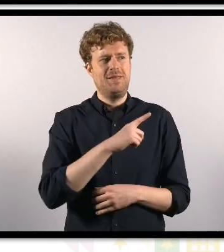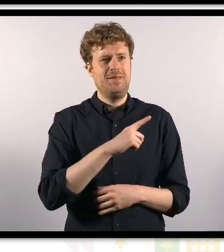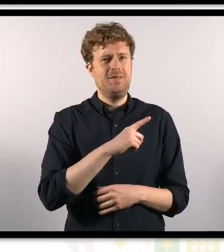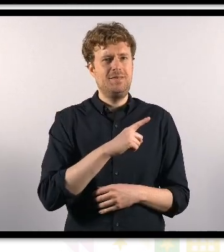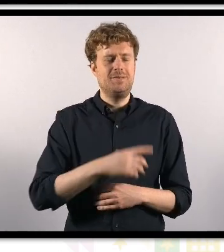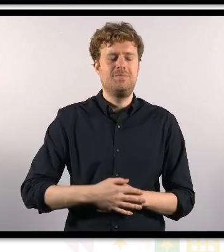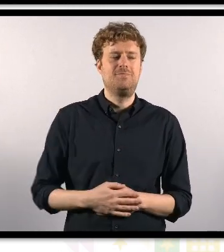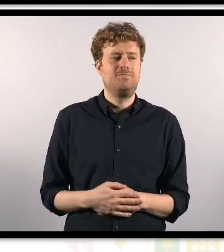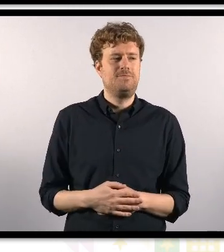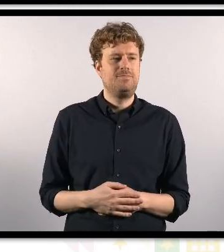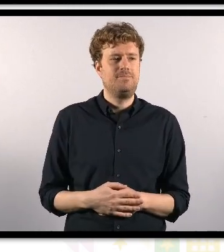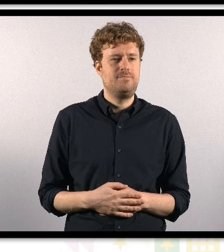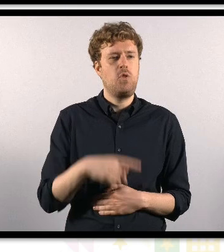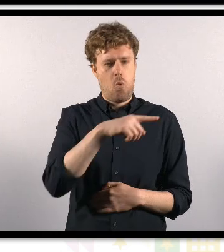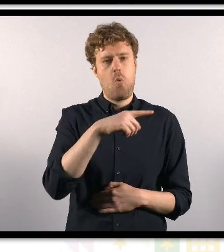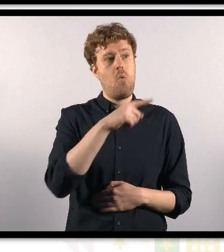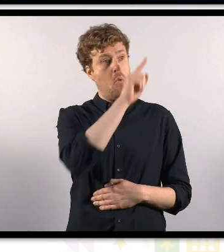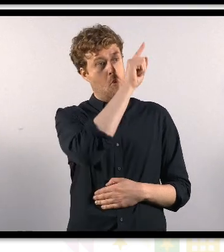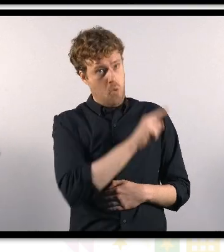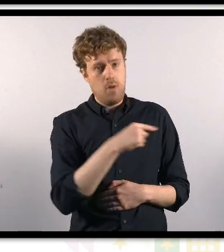what we try to do.